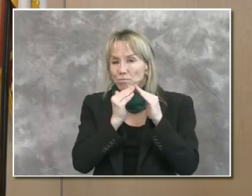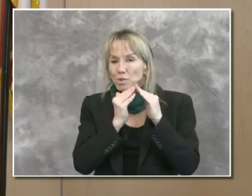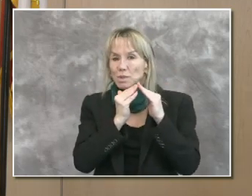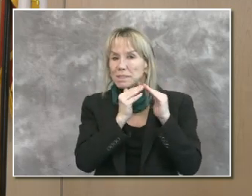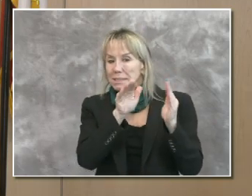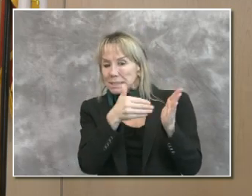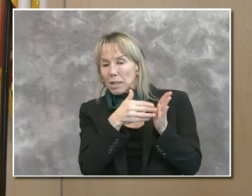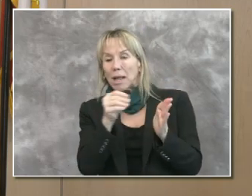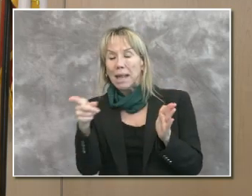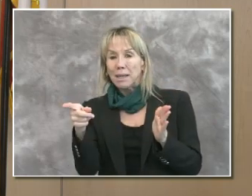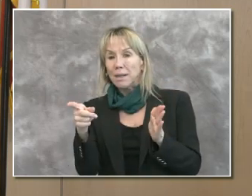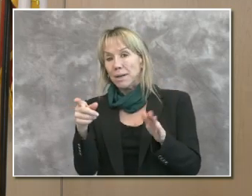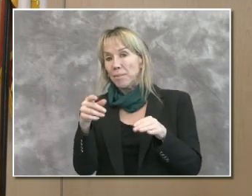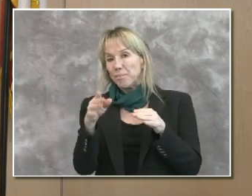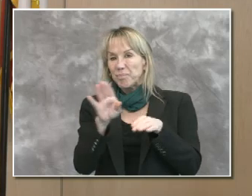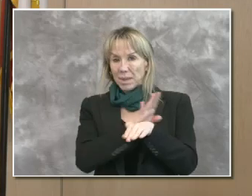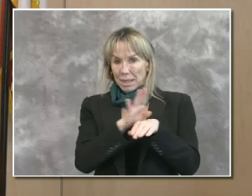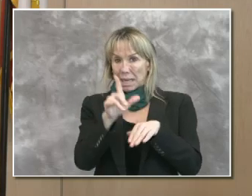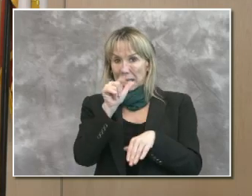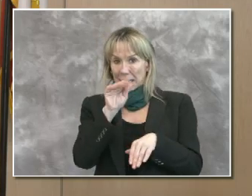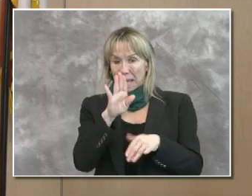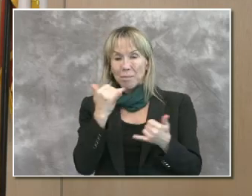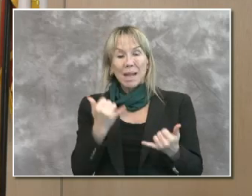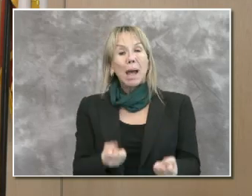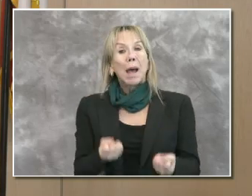laboratories have conducted